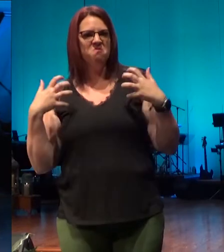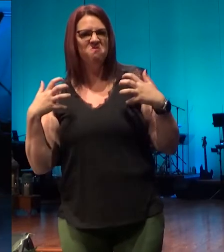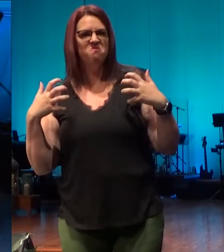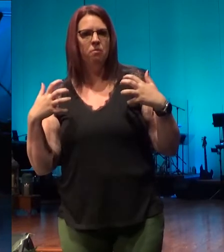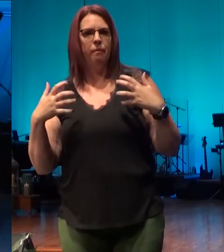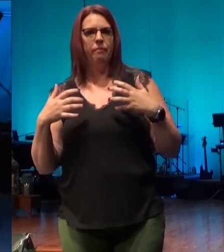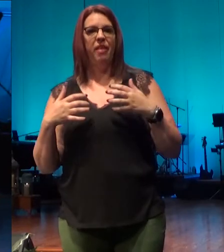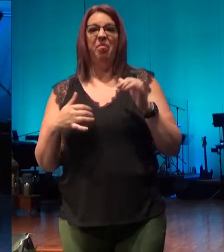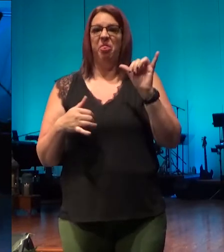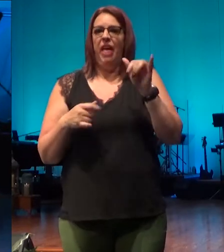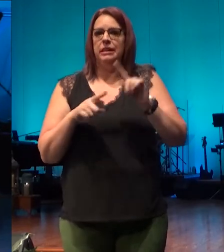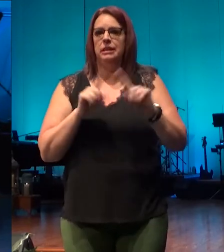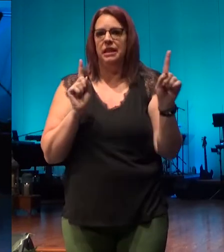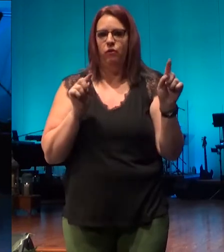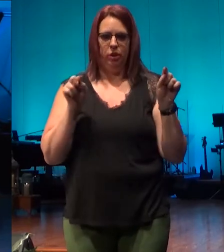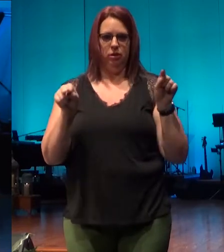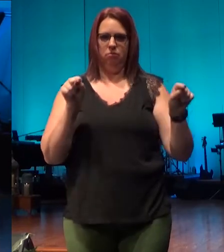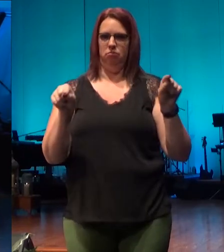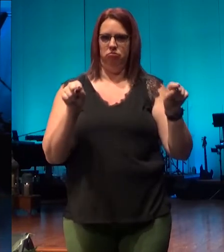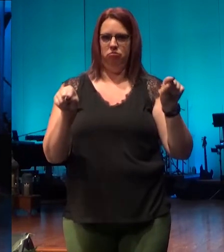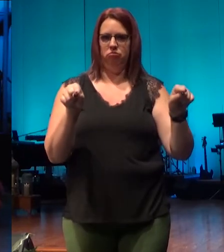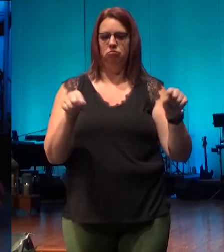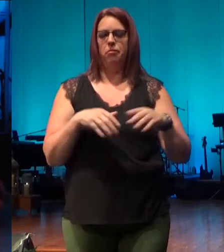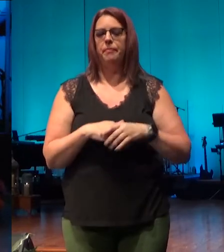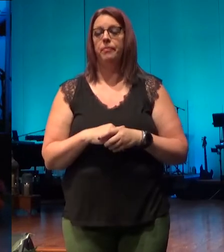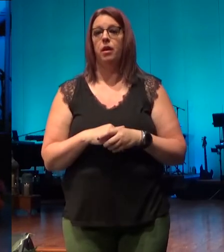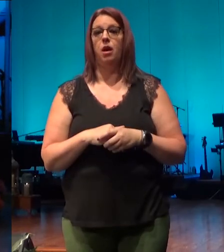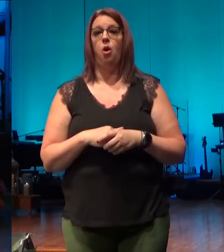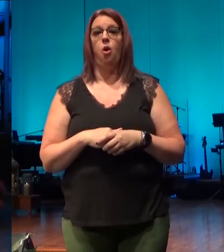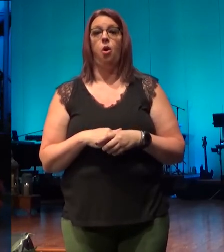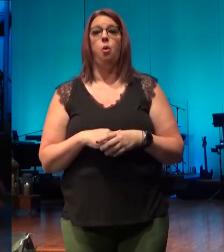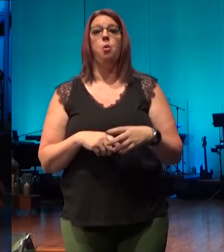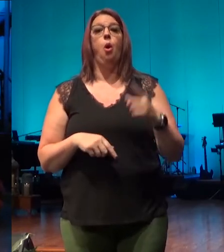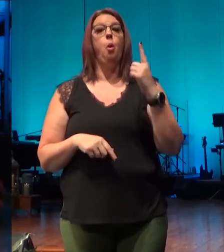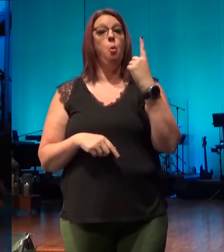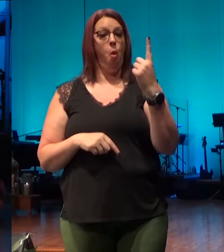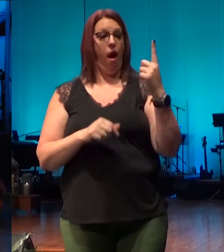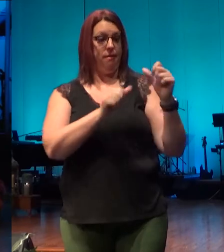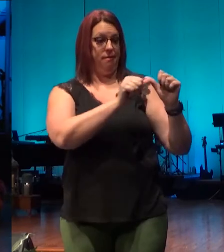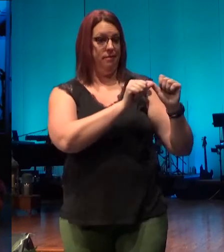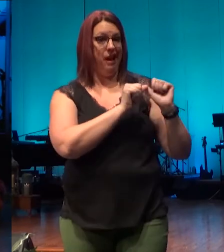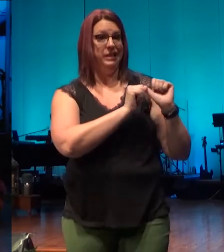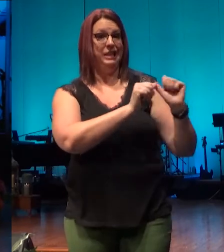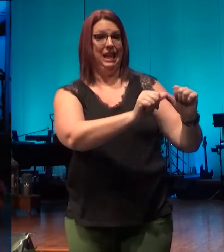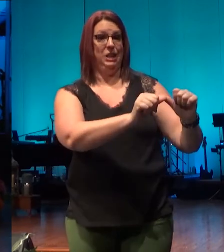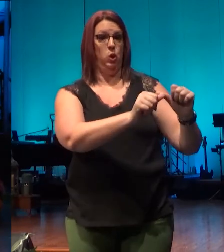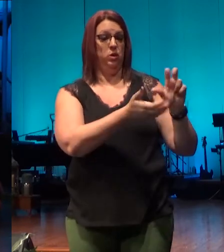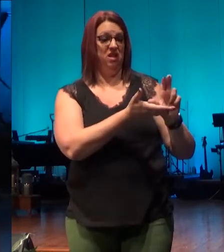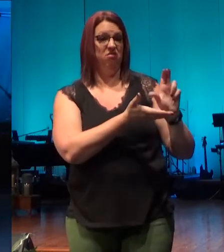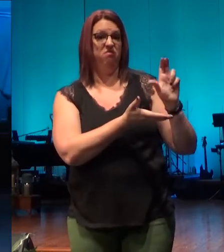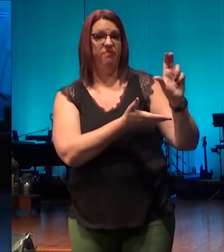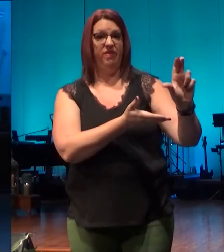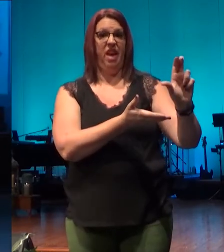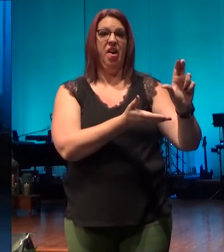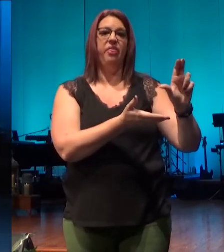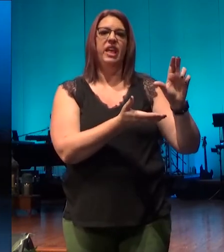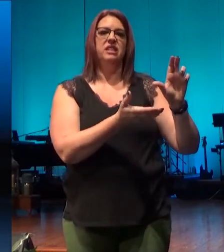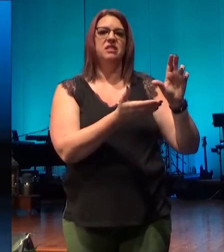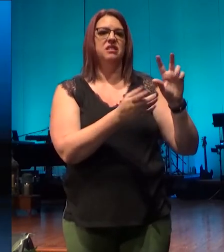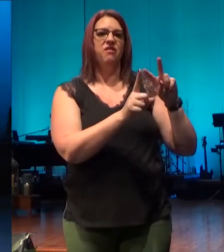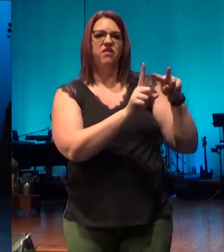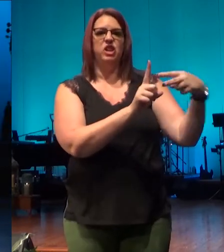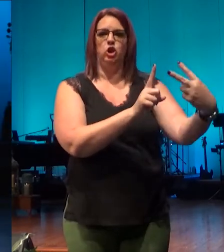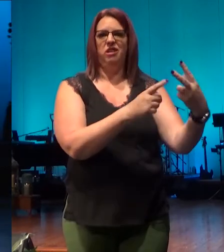right there. And one is continuing to contribute to the illusion of separation on this